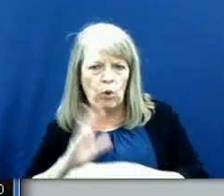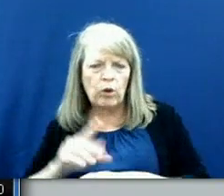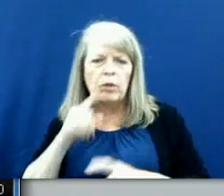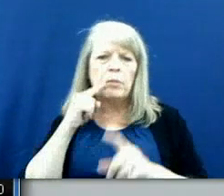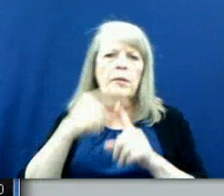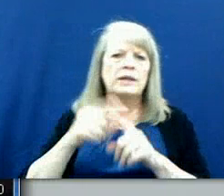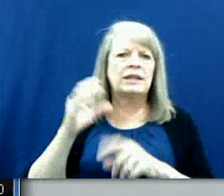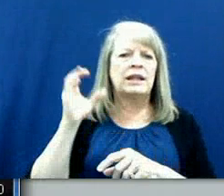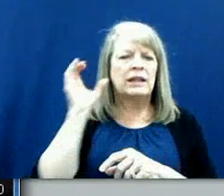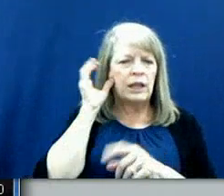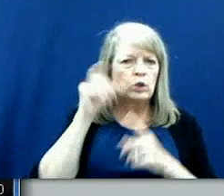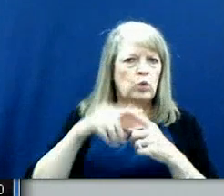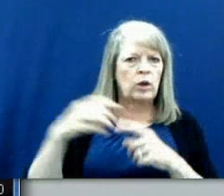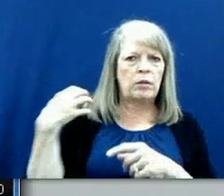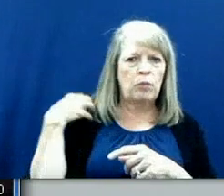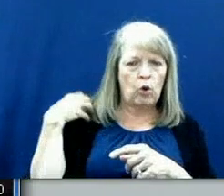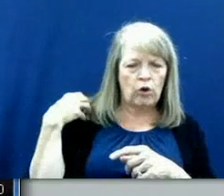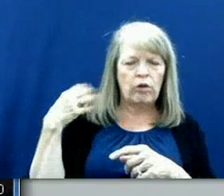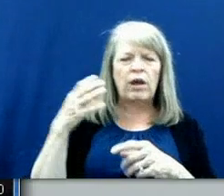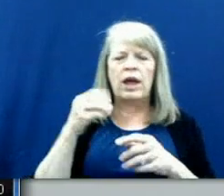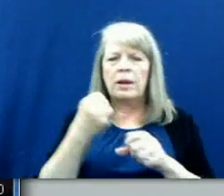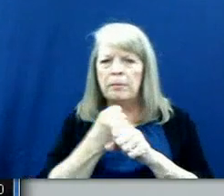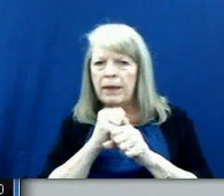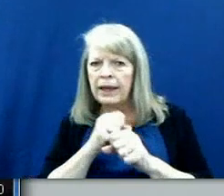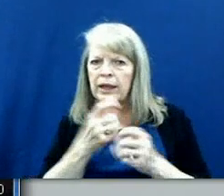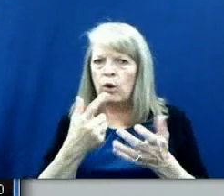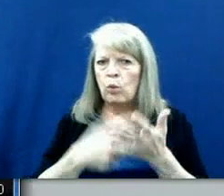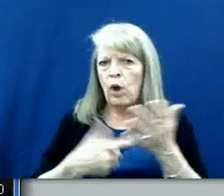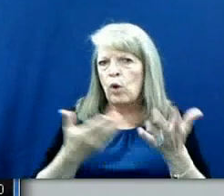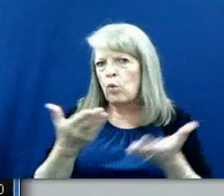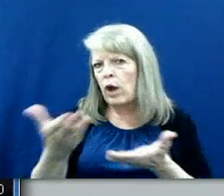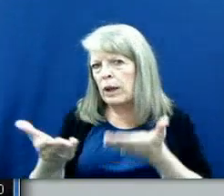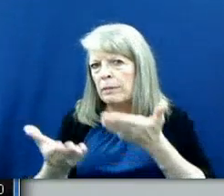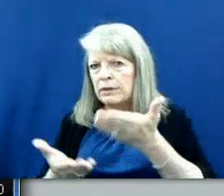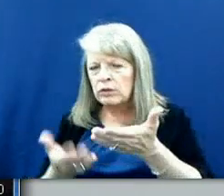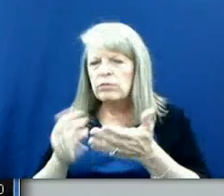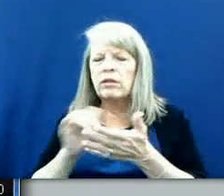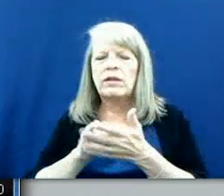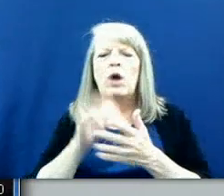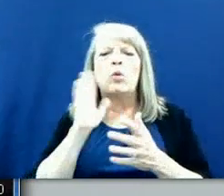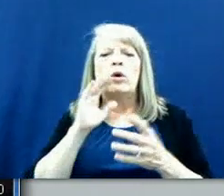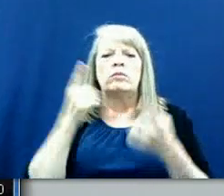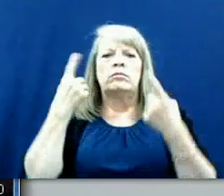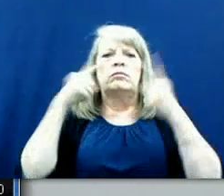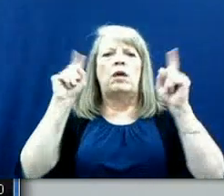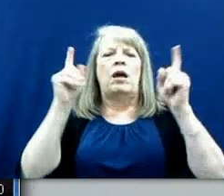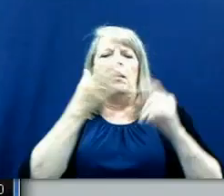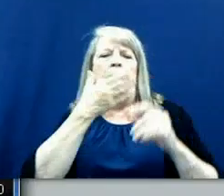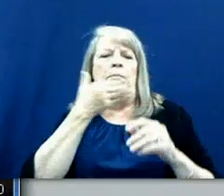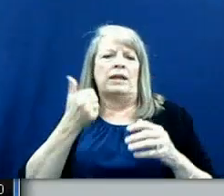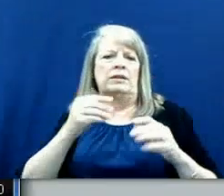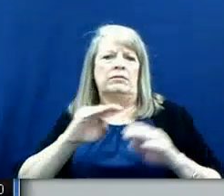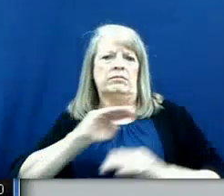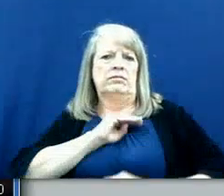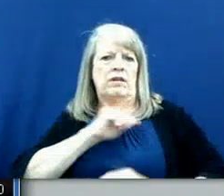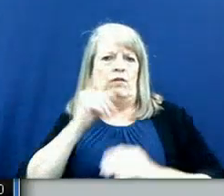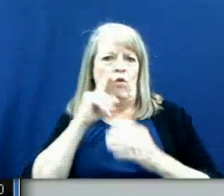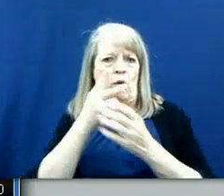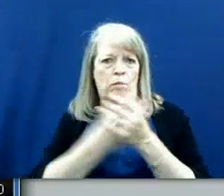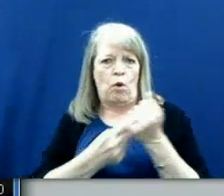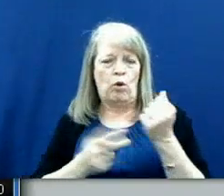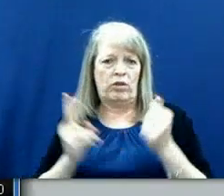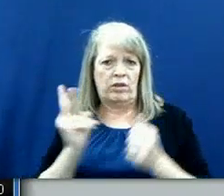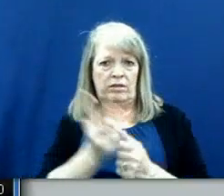employer and making the recommendation that best serves both parties.